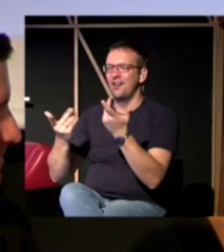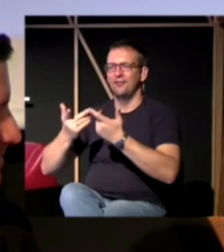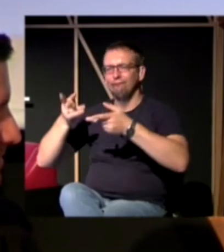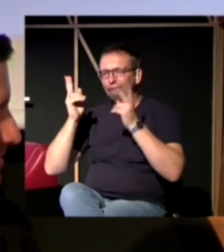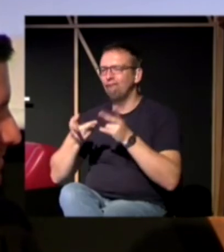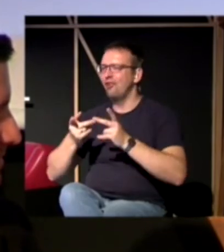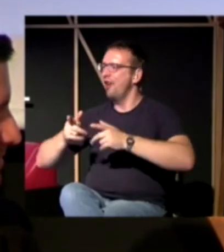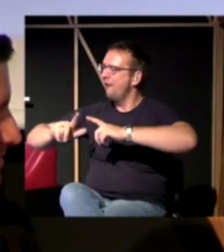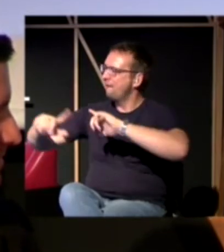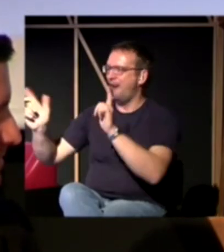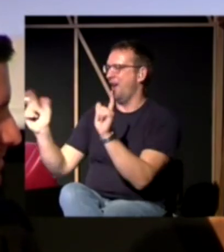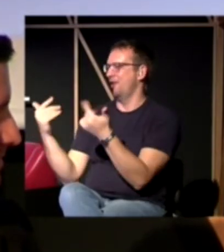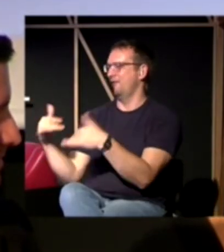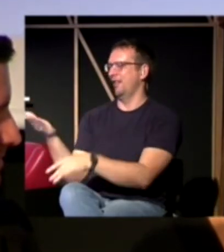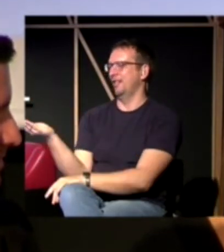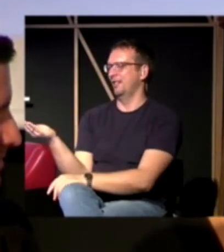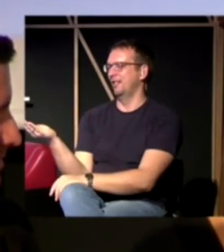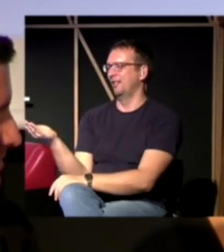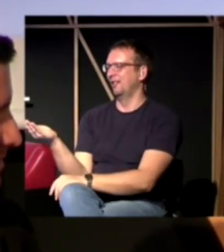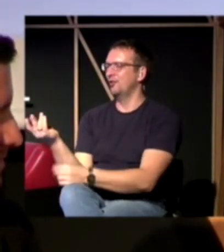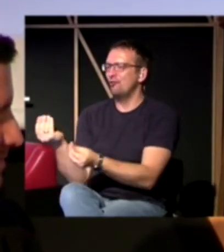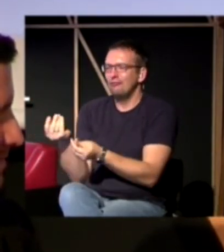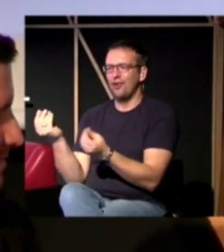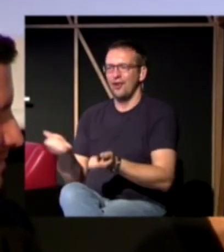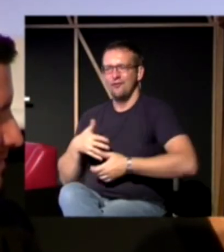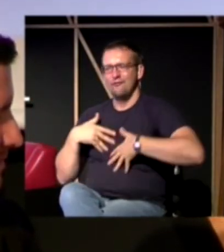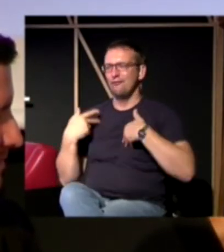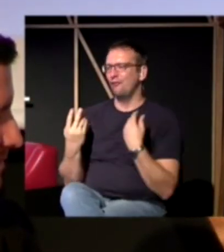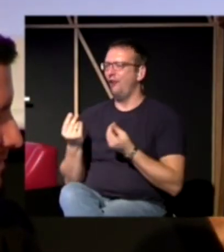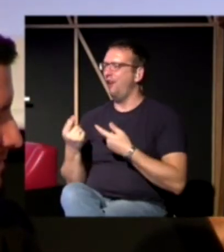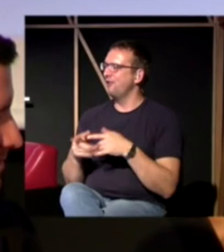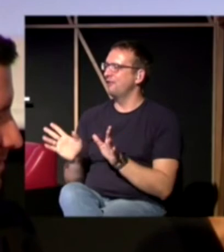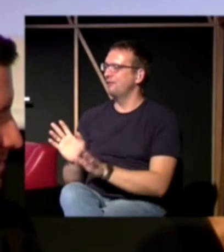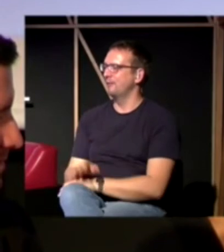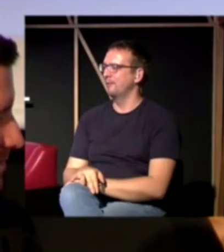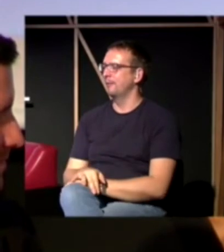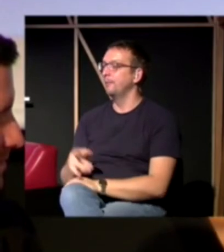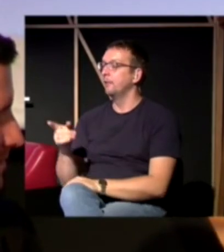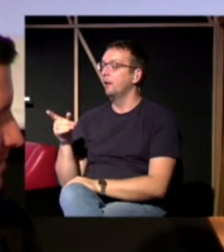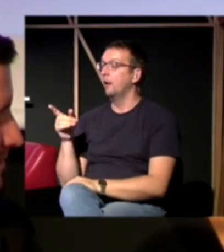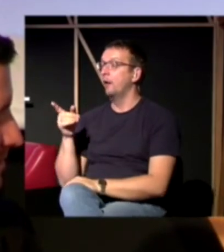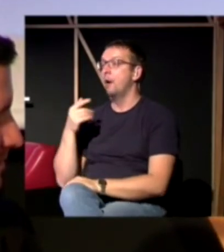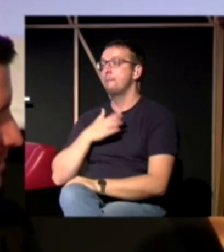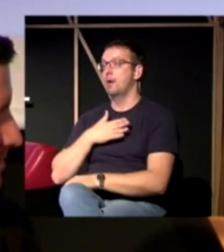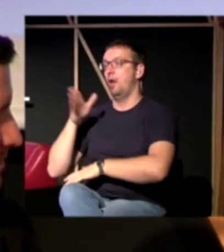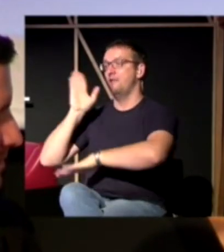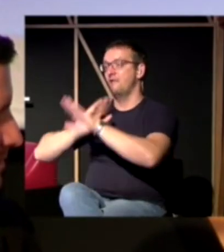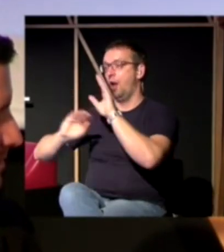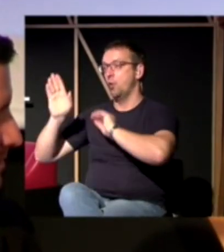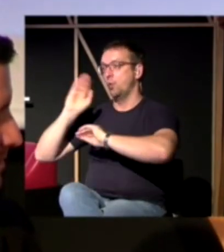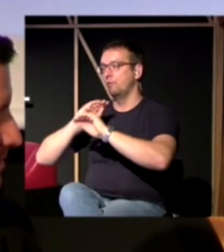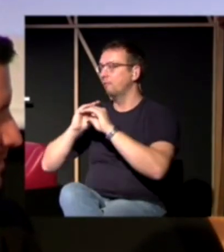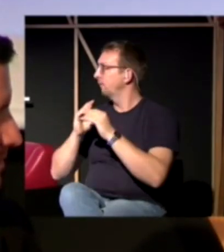Summarizing my experience of ADC services provision, I would like to share